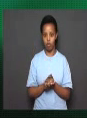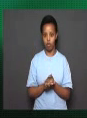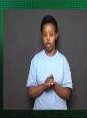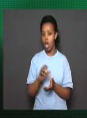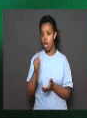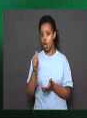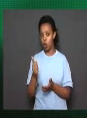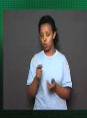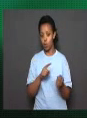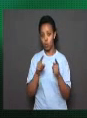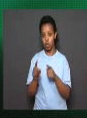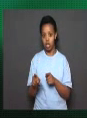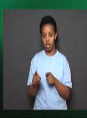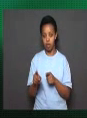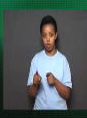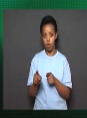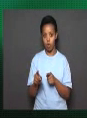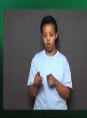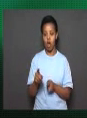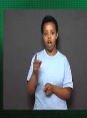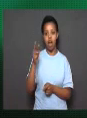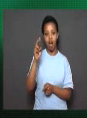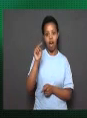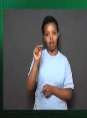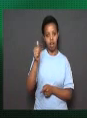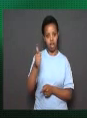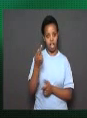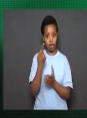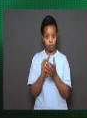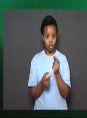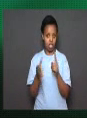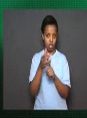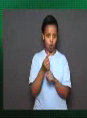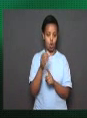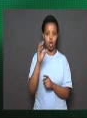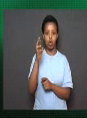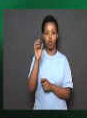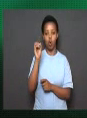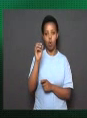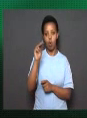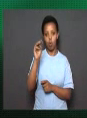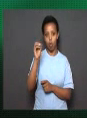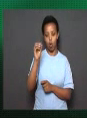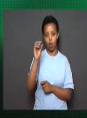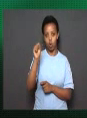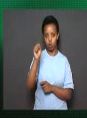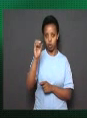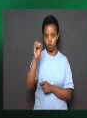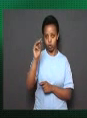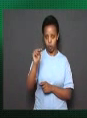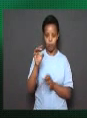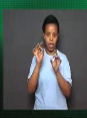others only contain RNA, but no chromosomes. The